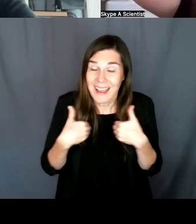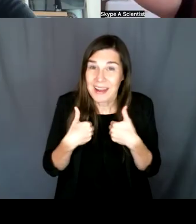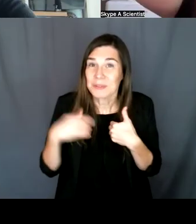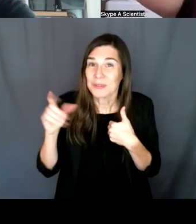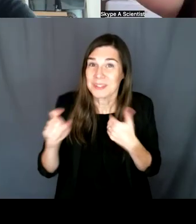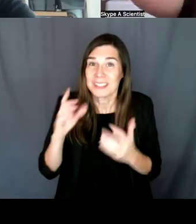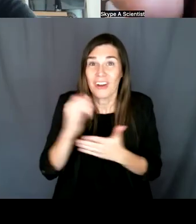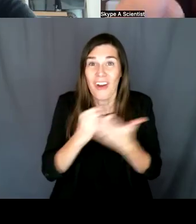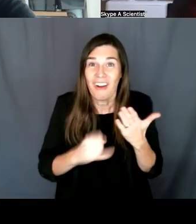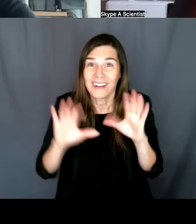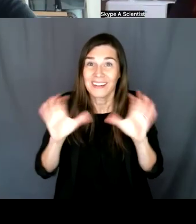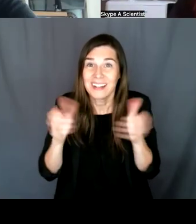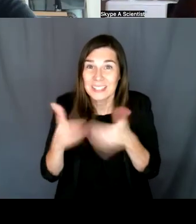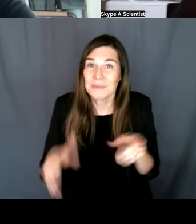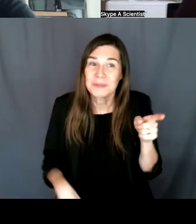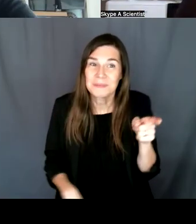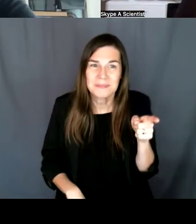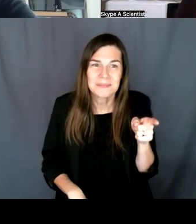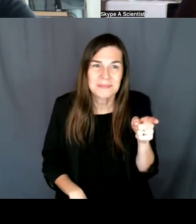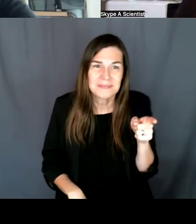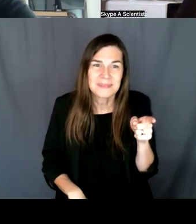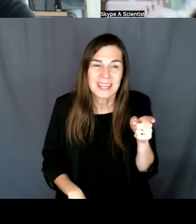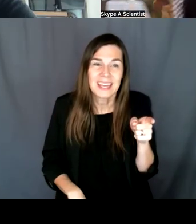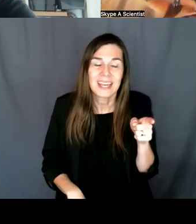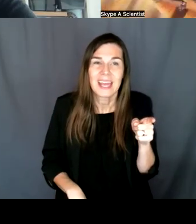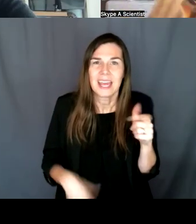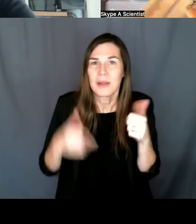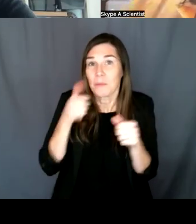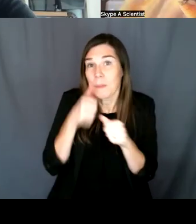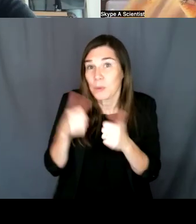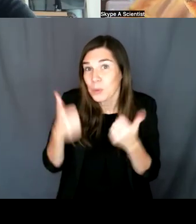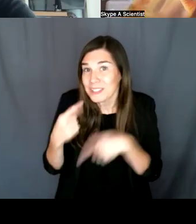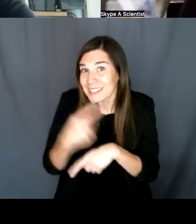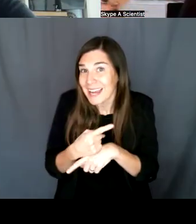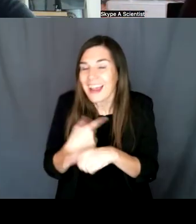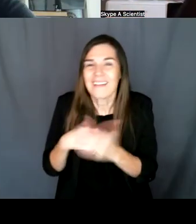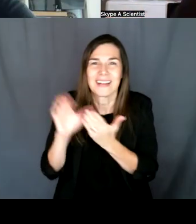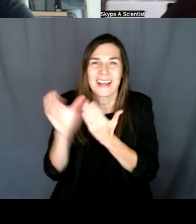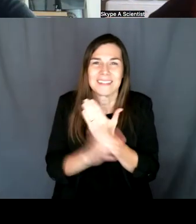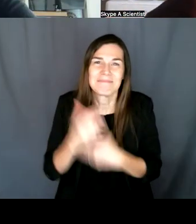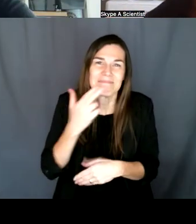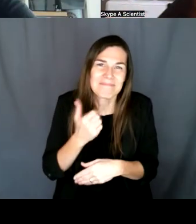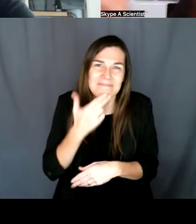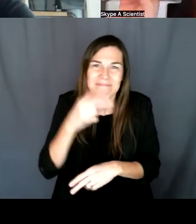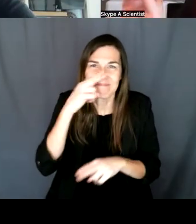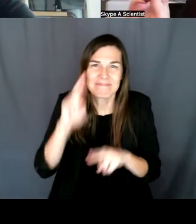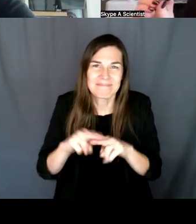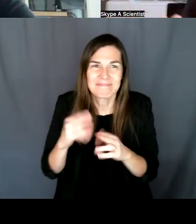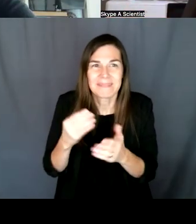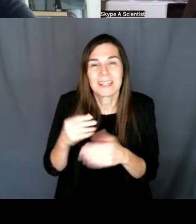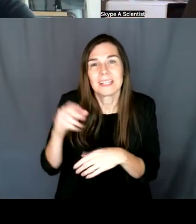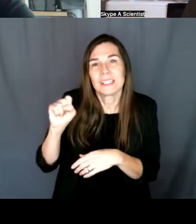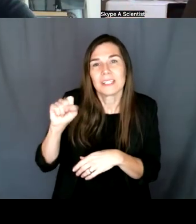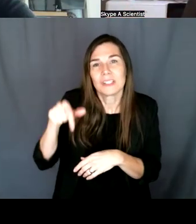art in your classroom, and maybe also keeping track of what day it is, calendars. They're cute and fun, and you can get them at